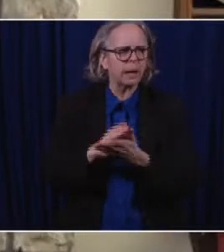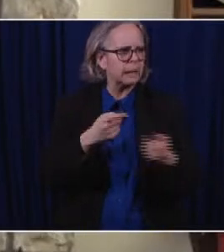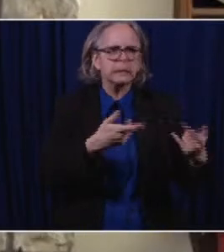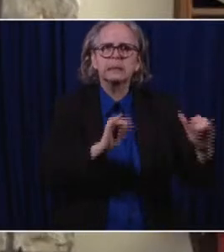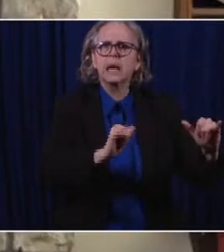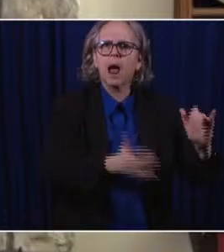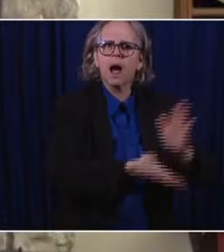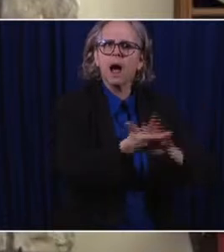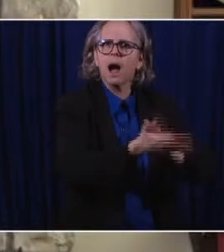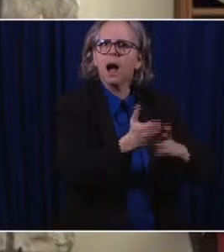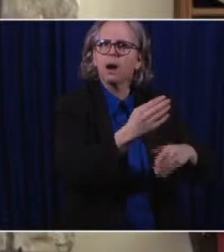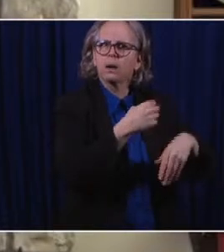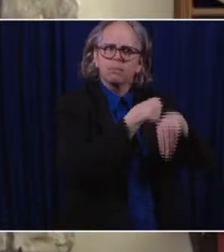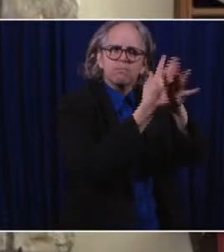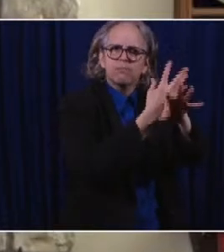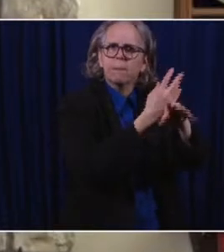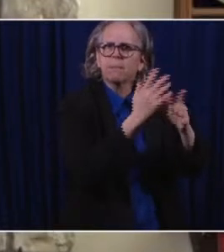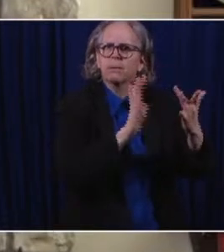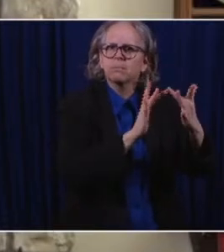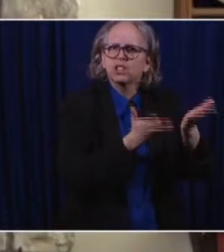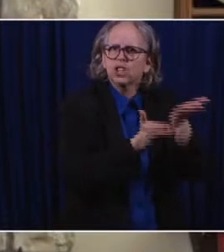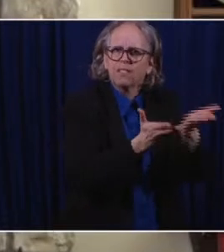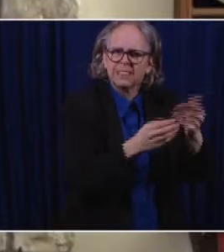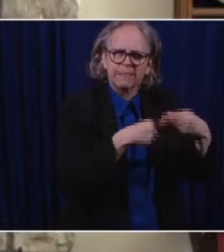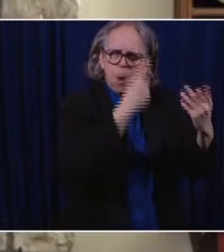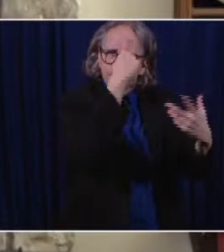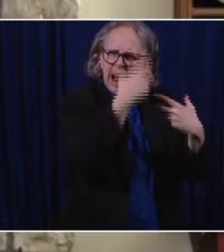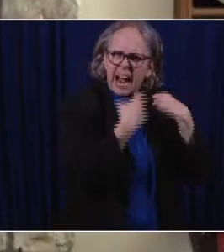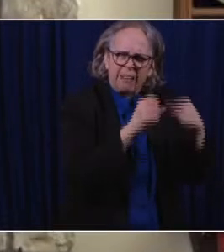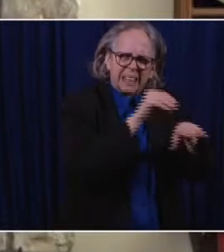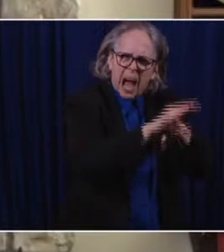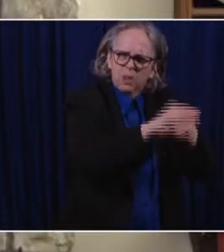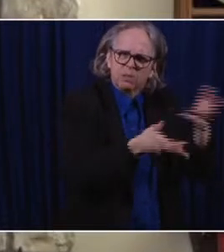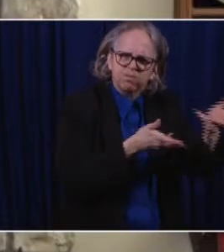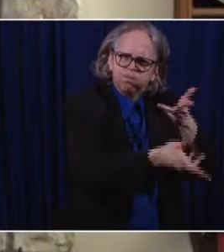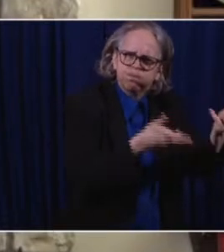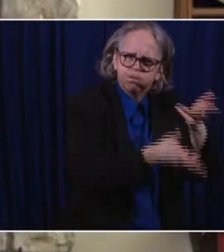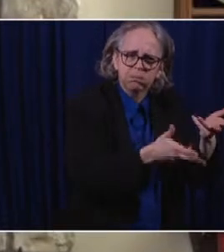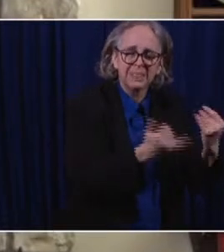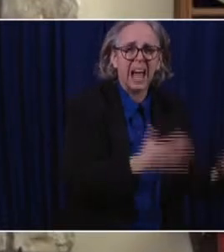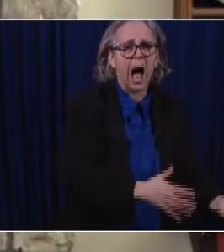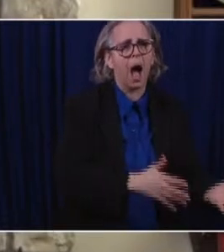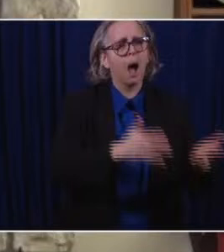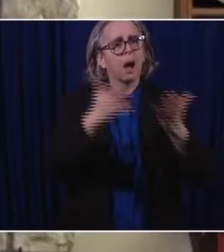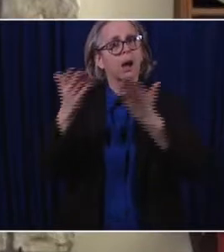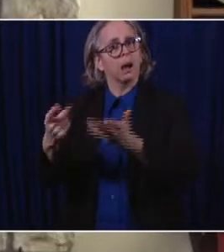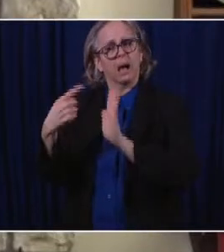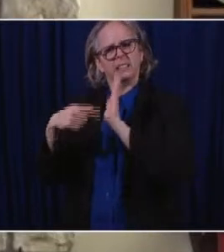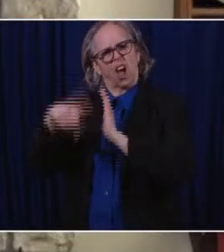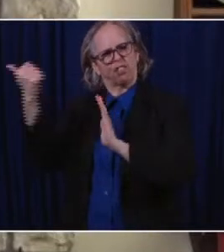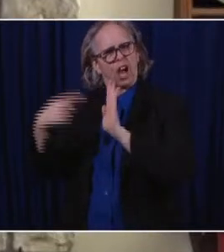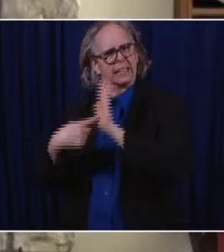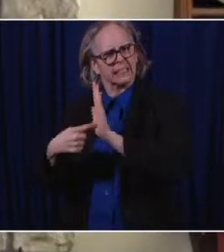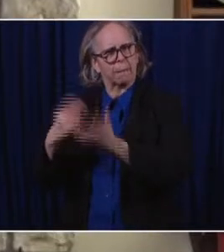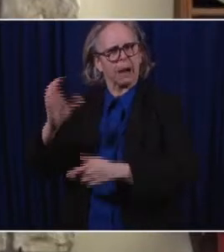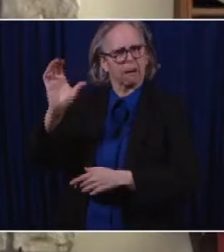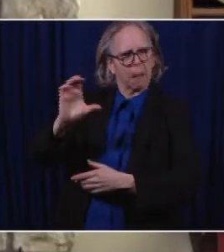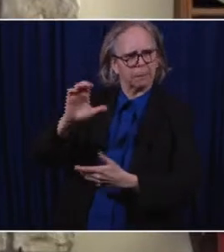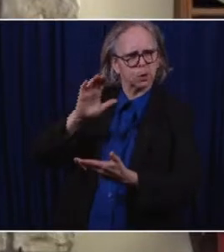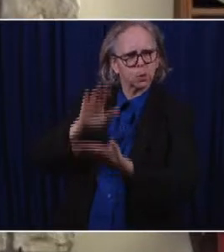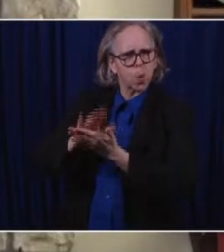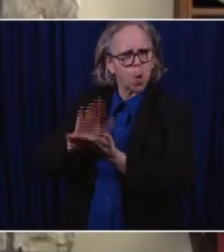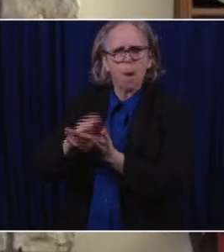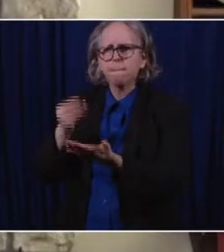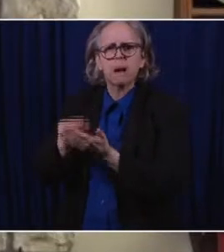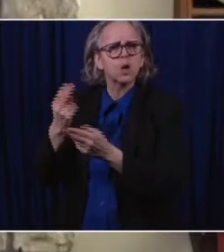City Schools, they used their money to hire additional school social workers, and they partnered with